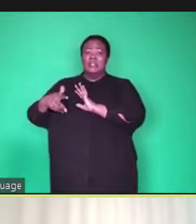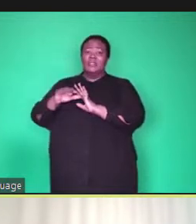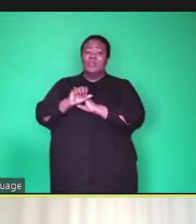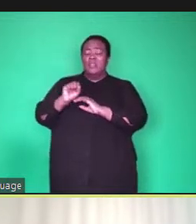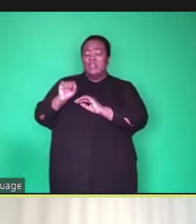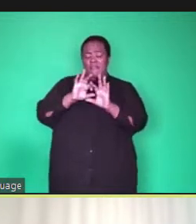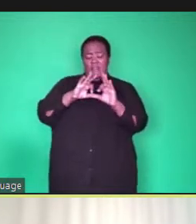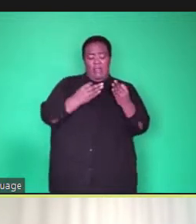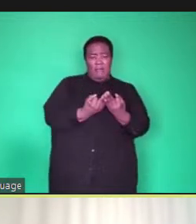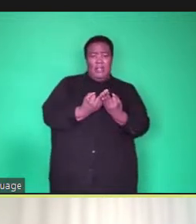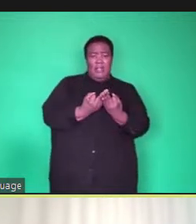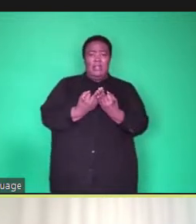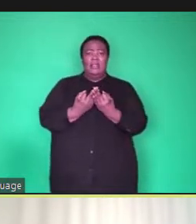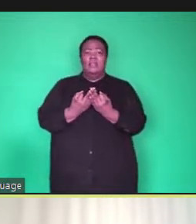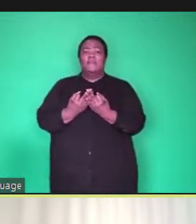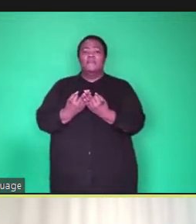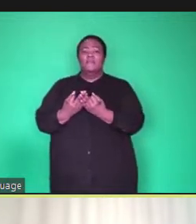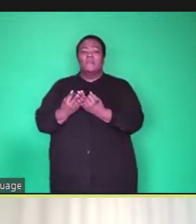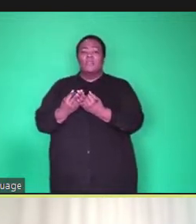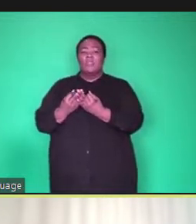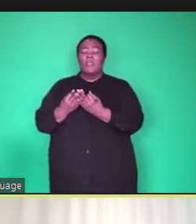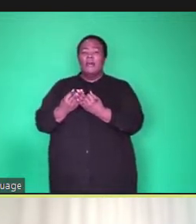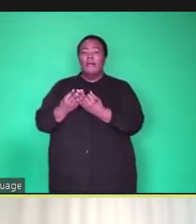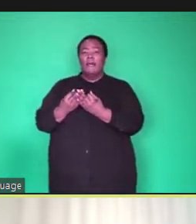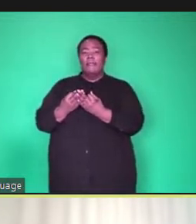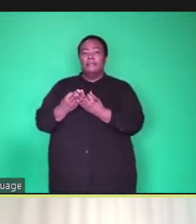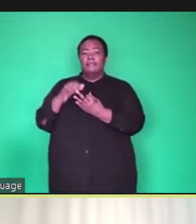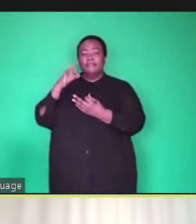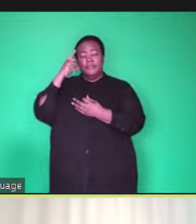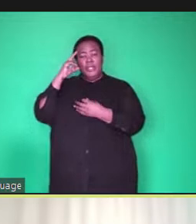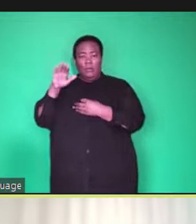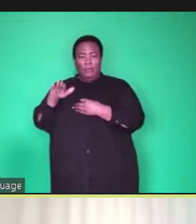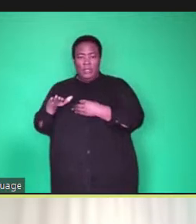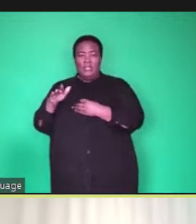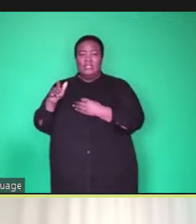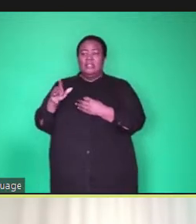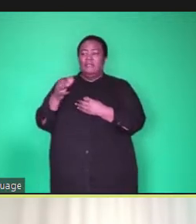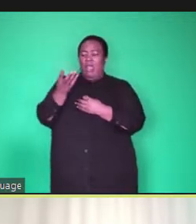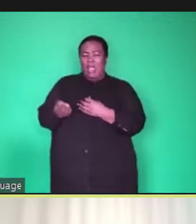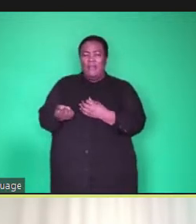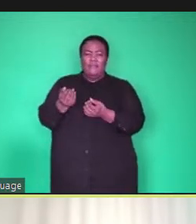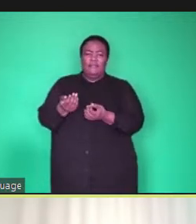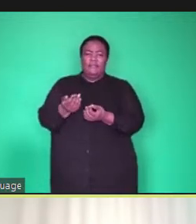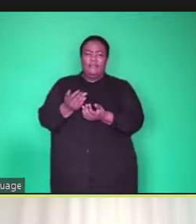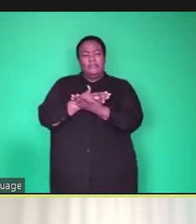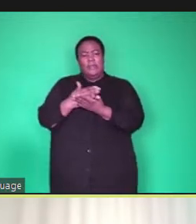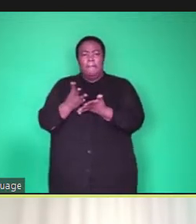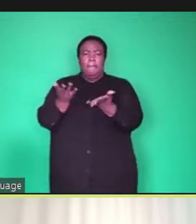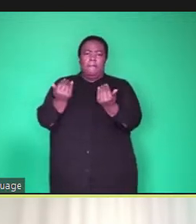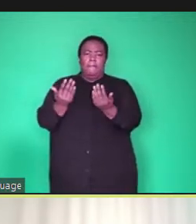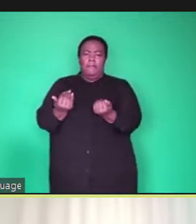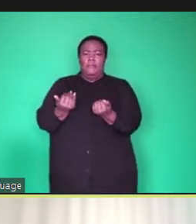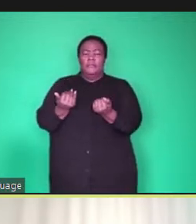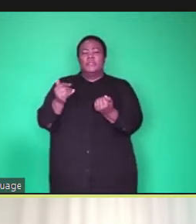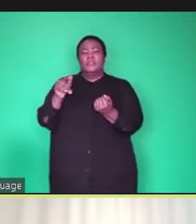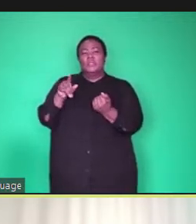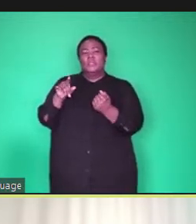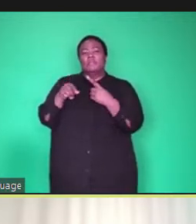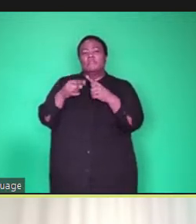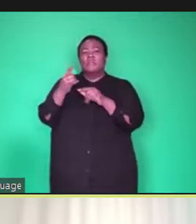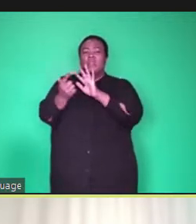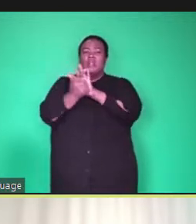accommodation in urban areas. So as Dori mentioned, there was some expectation of a rapid reversal when these legal impediments to